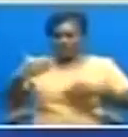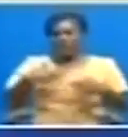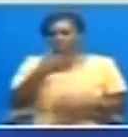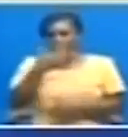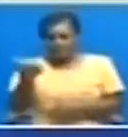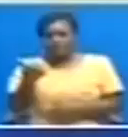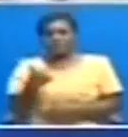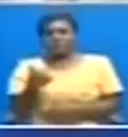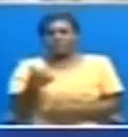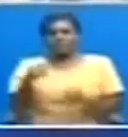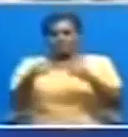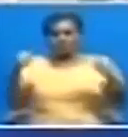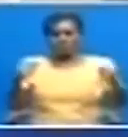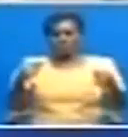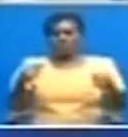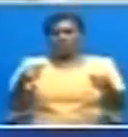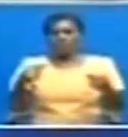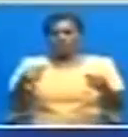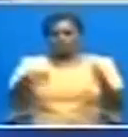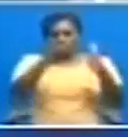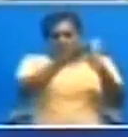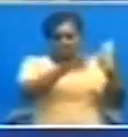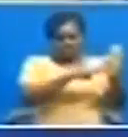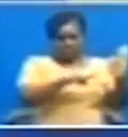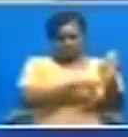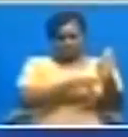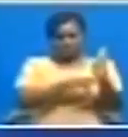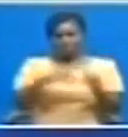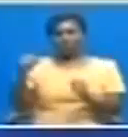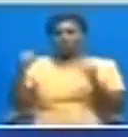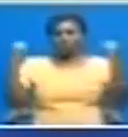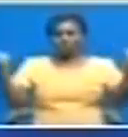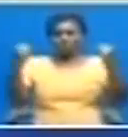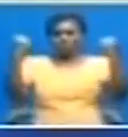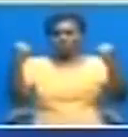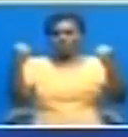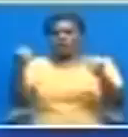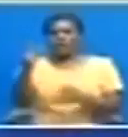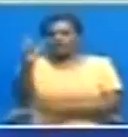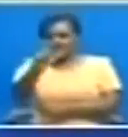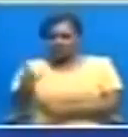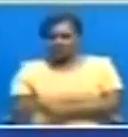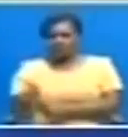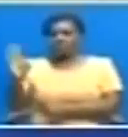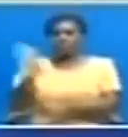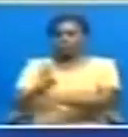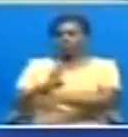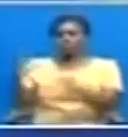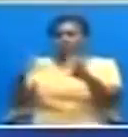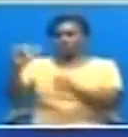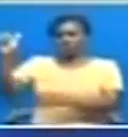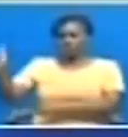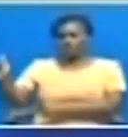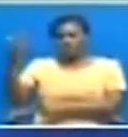best of our abilities. In the fixtures that have been released, Shujaa, Western Province, Italy and Burundi are placed in Group A. Brazil,